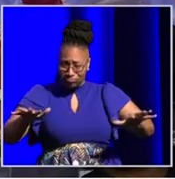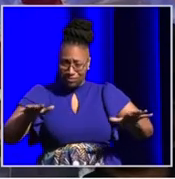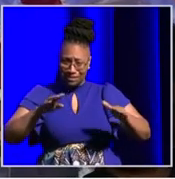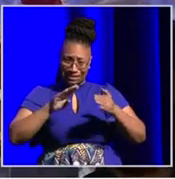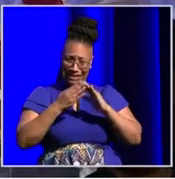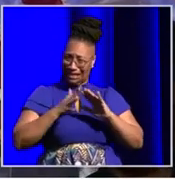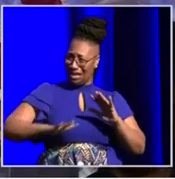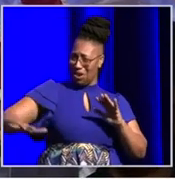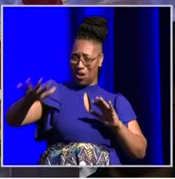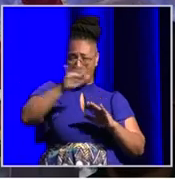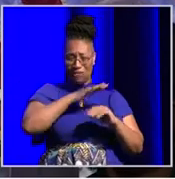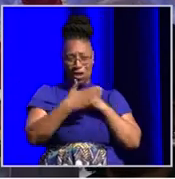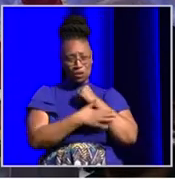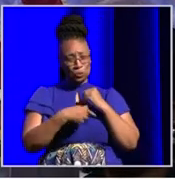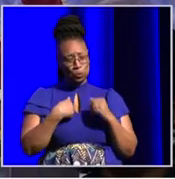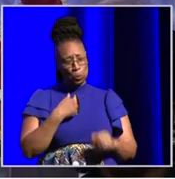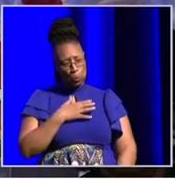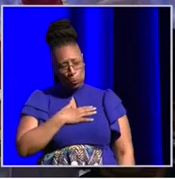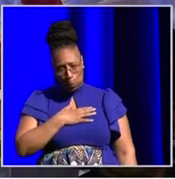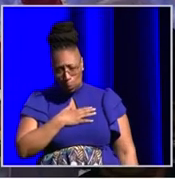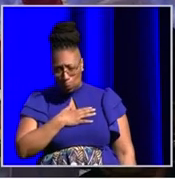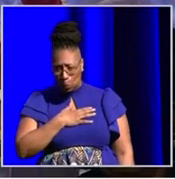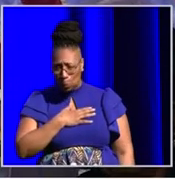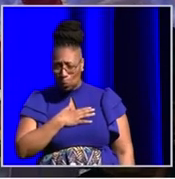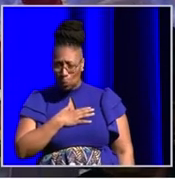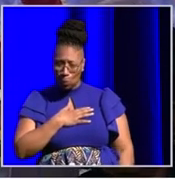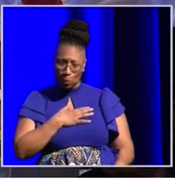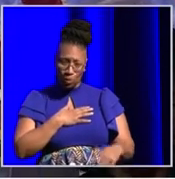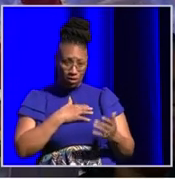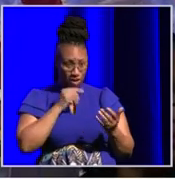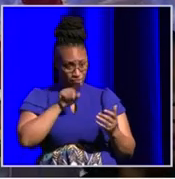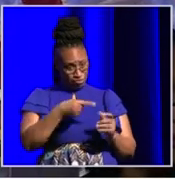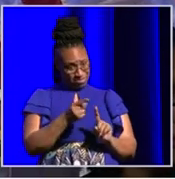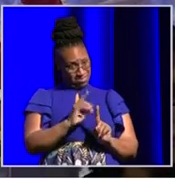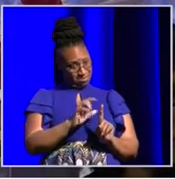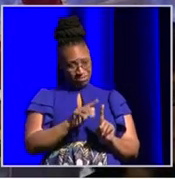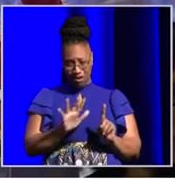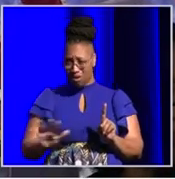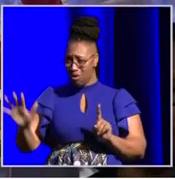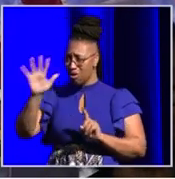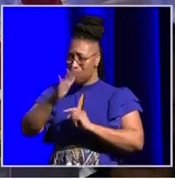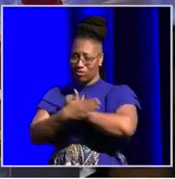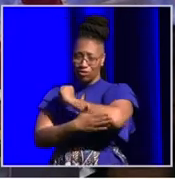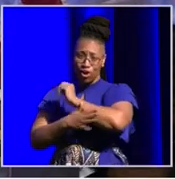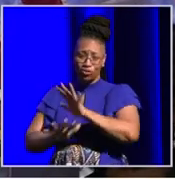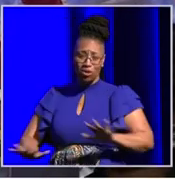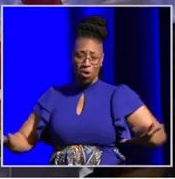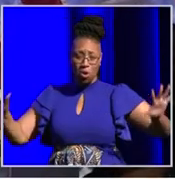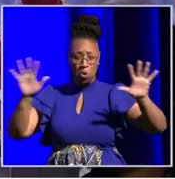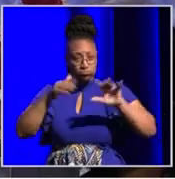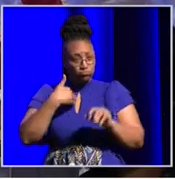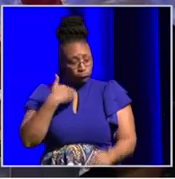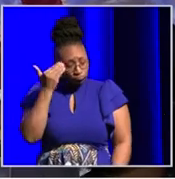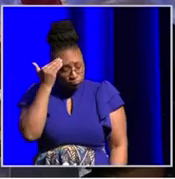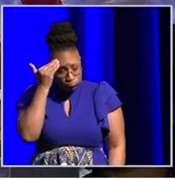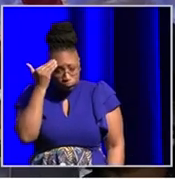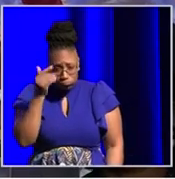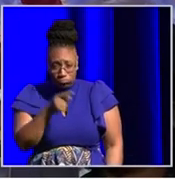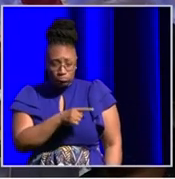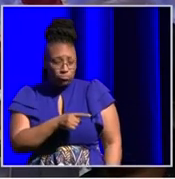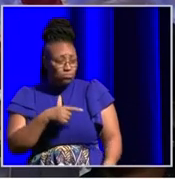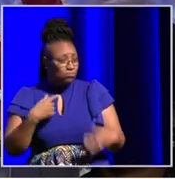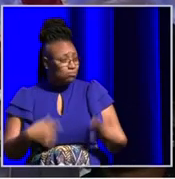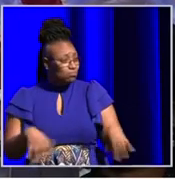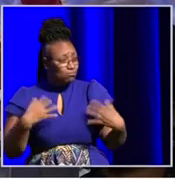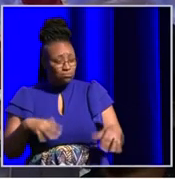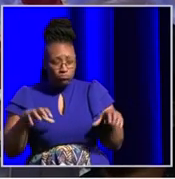country. Together, we must work harder and smarter to reduce gun violence and to remove the barriers to